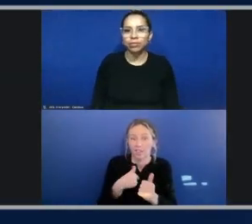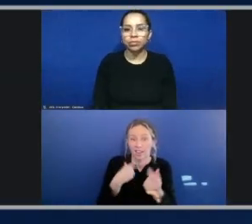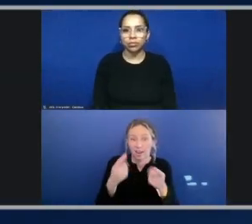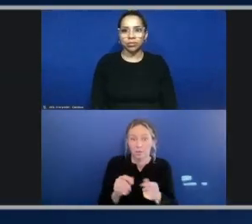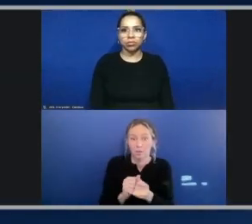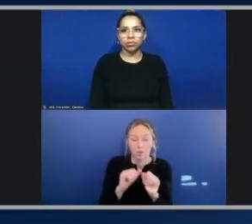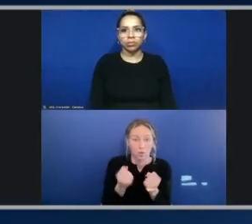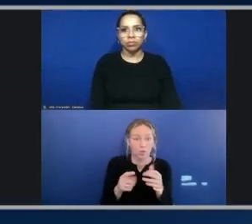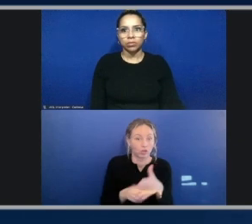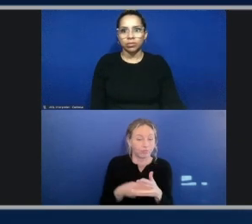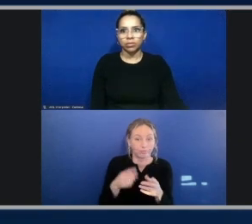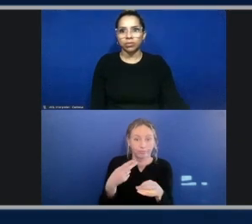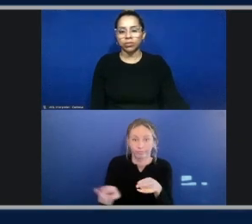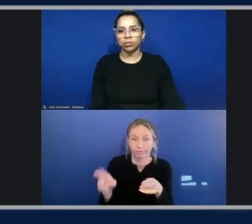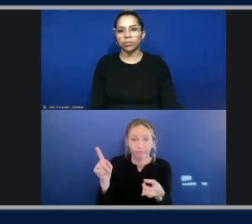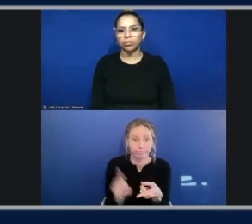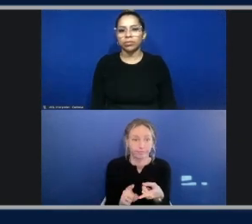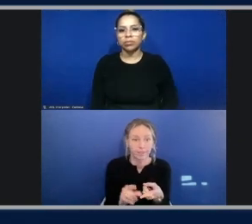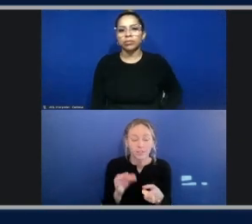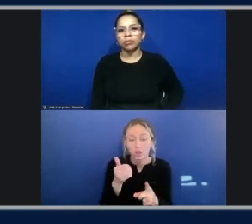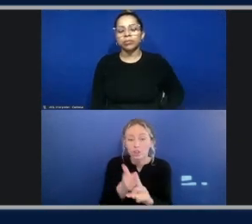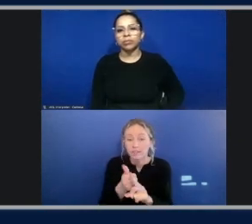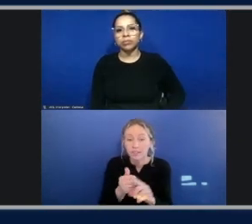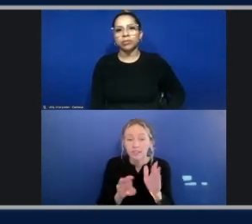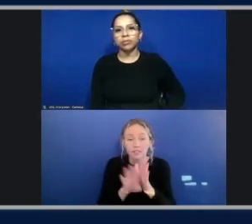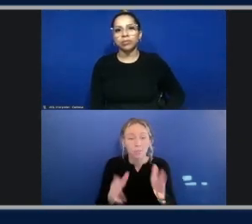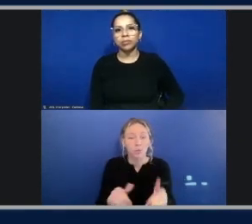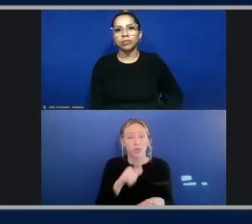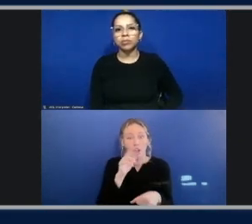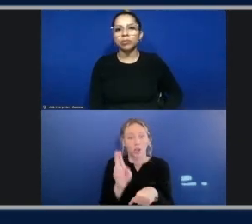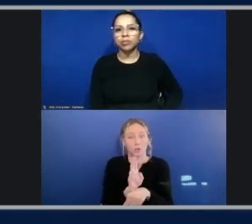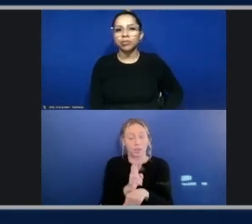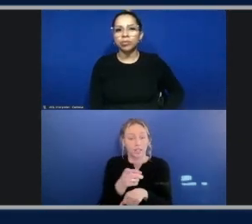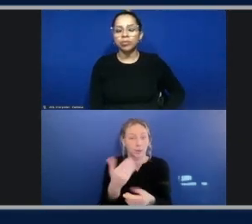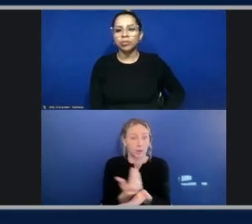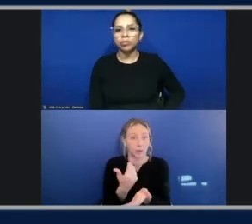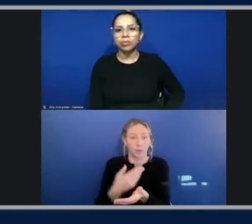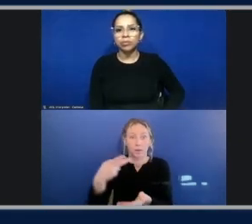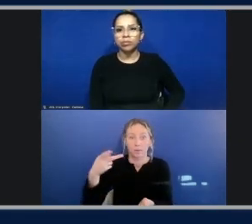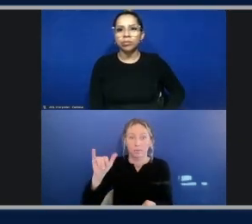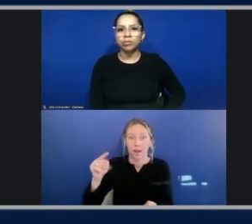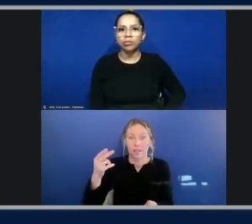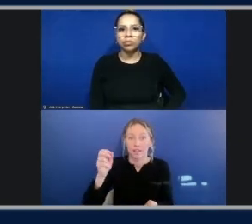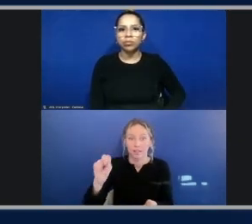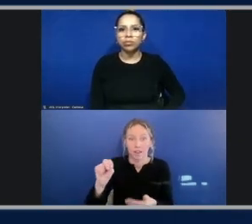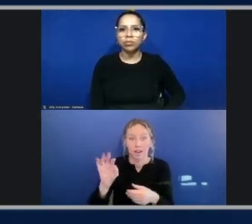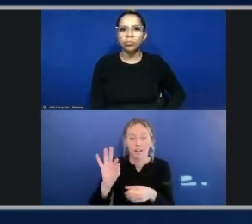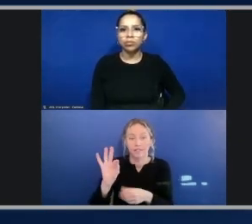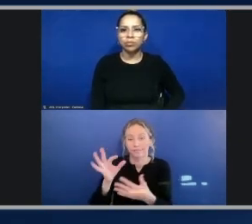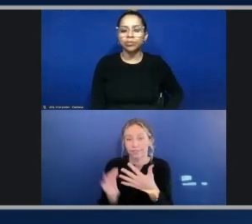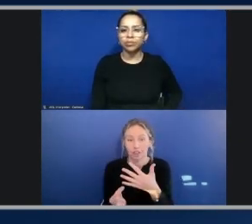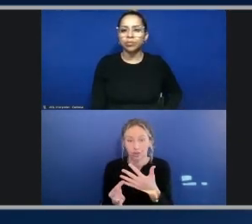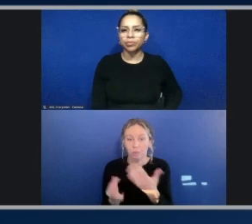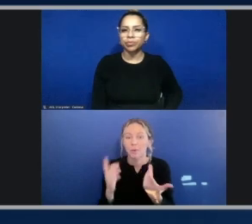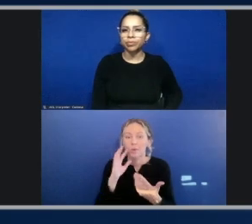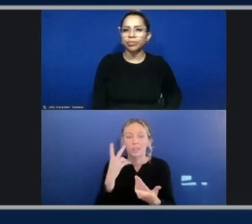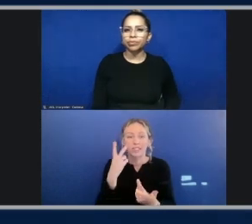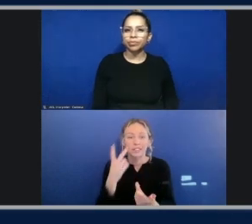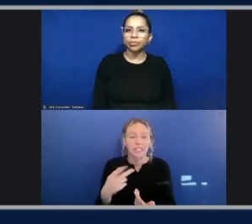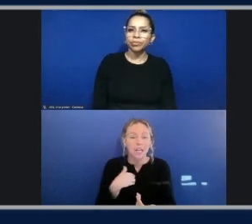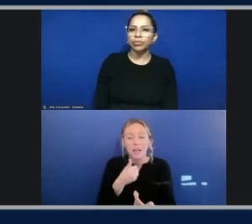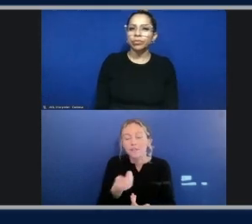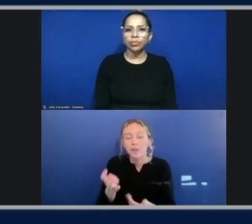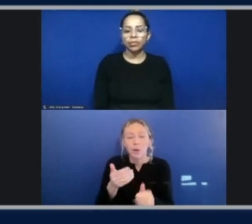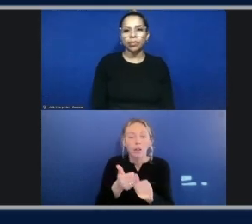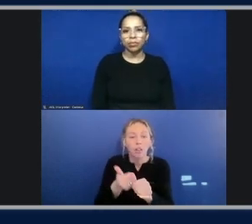are a Node.js developer or a Python developer who's not using the brand new Python Snapstart feature, you may experience a couple hundred milliseconds of latency in